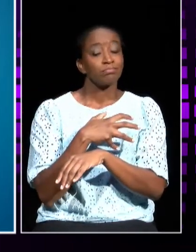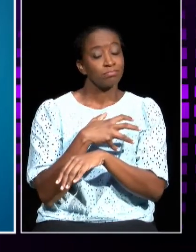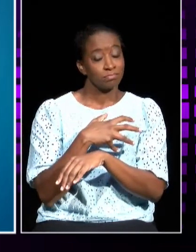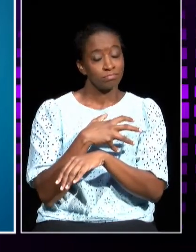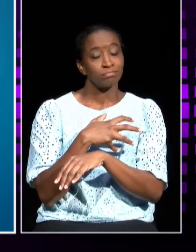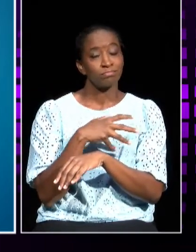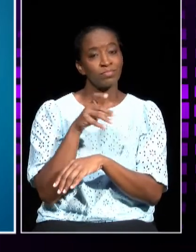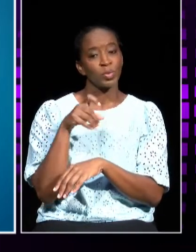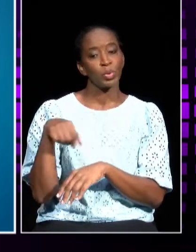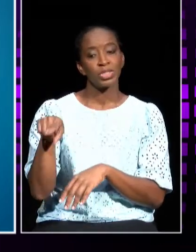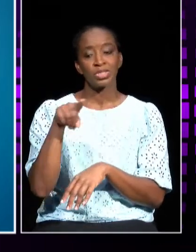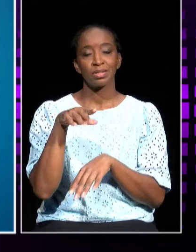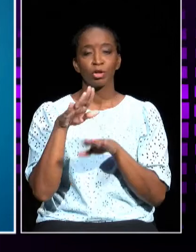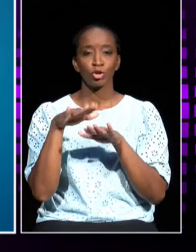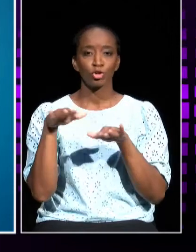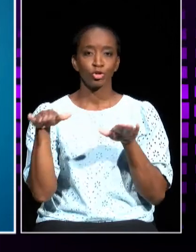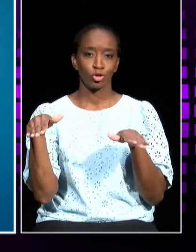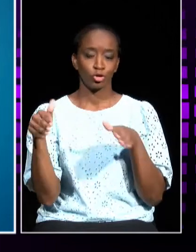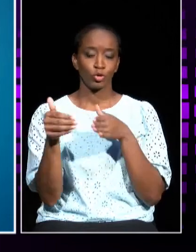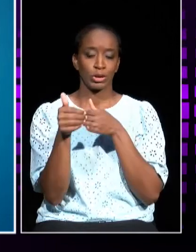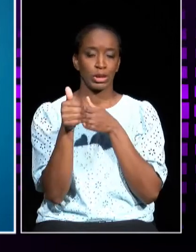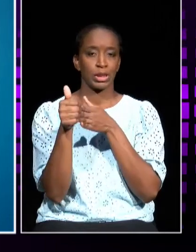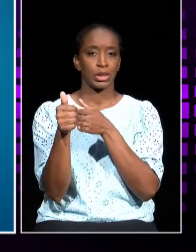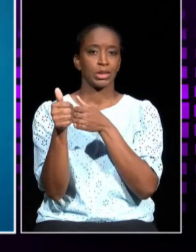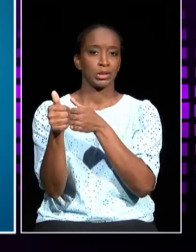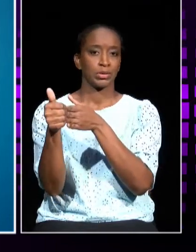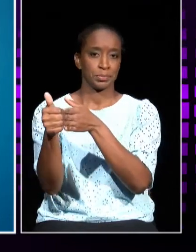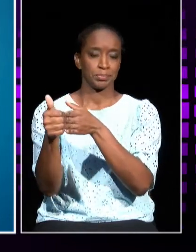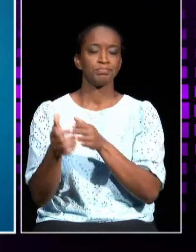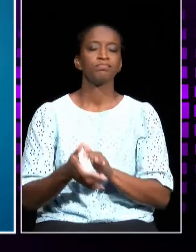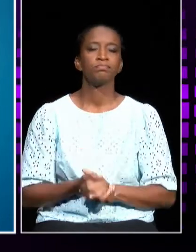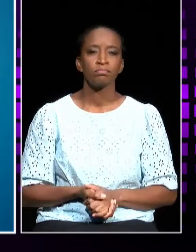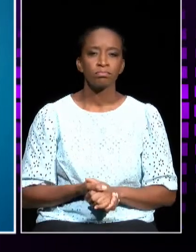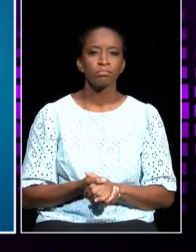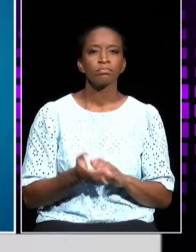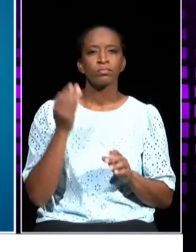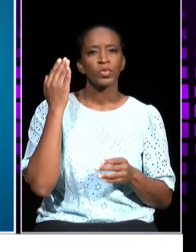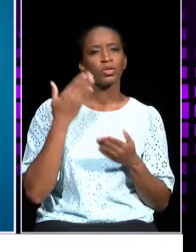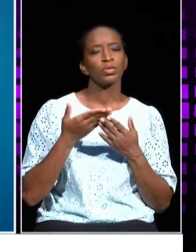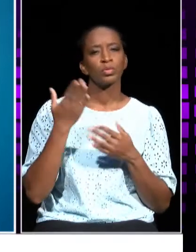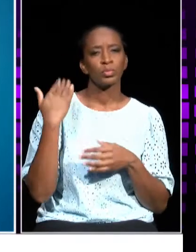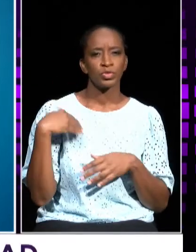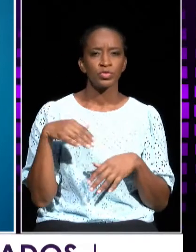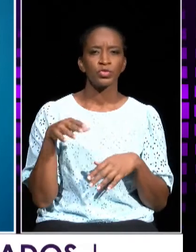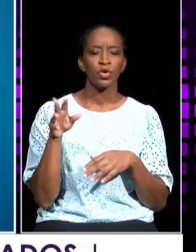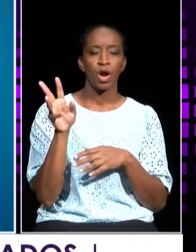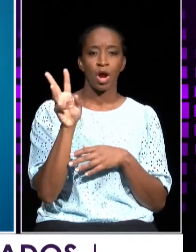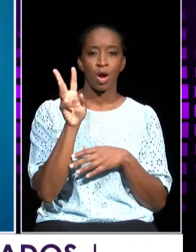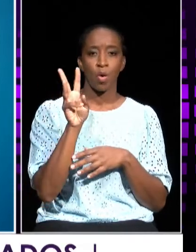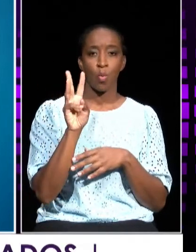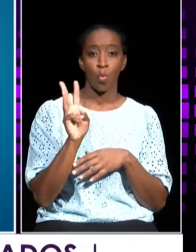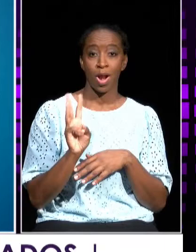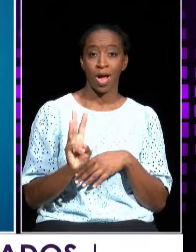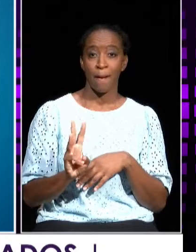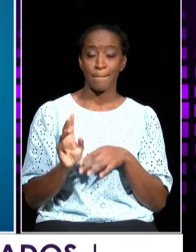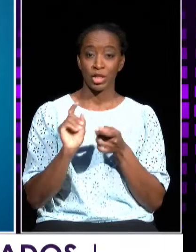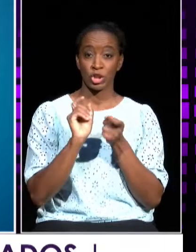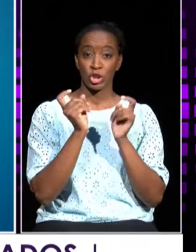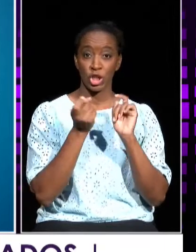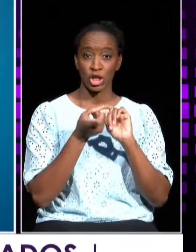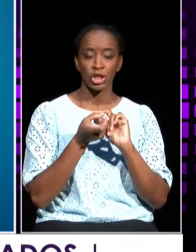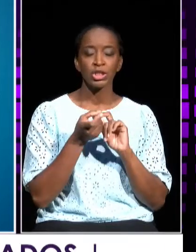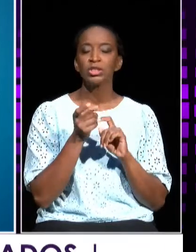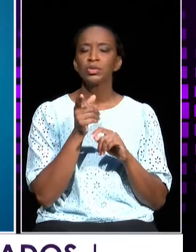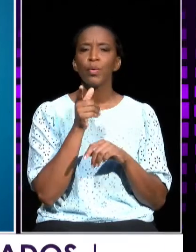over. When the action and activity started around climate change, it was young Greta Thunberg who started that conversation in a major